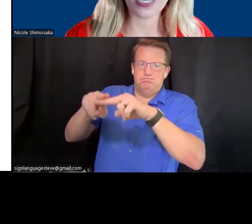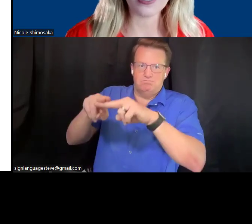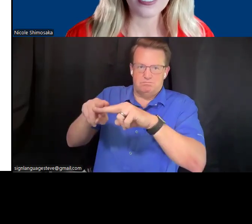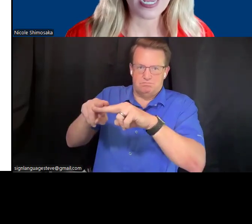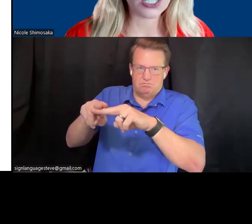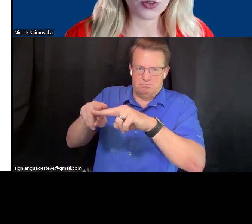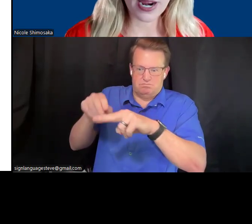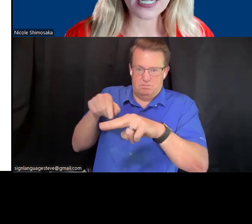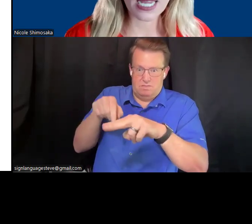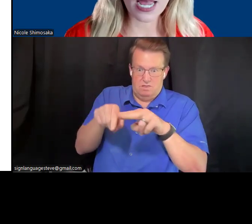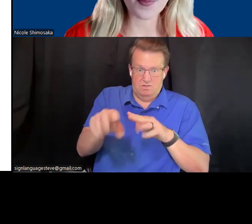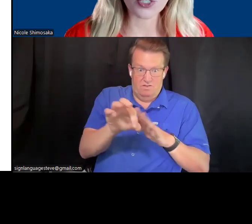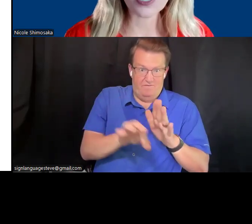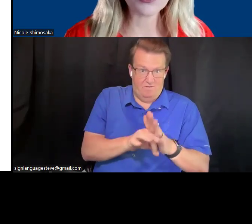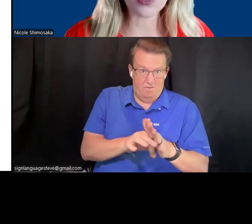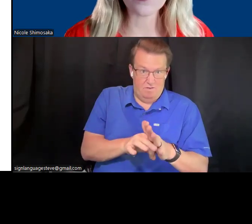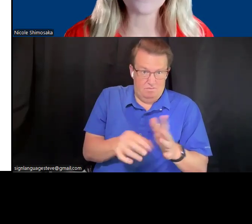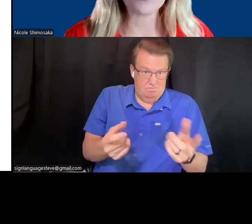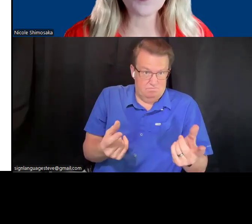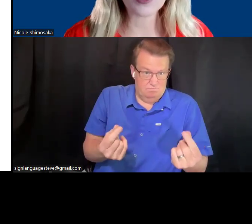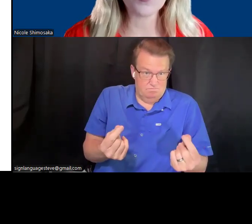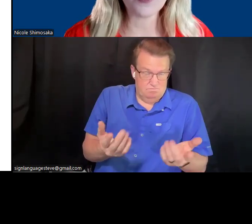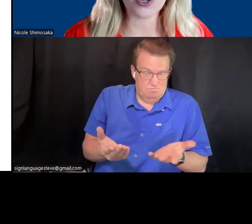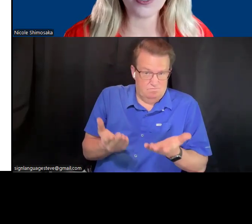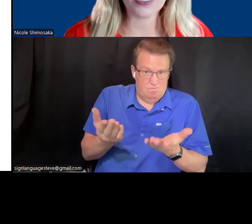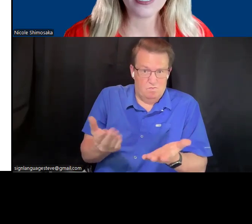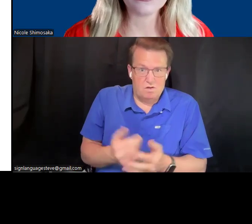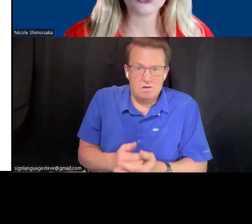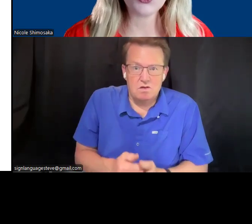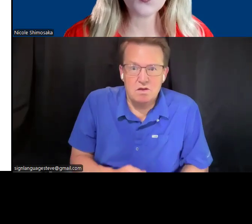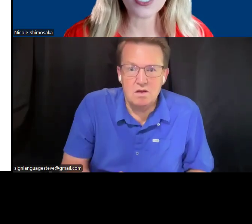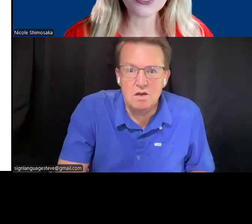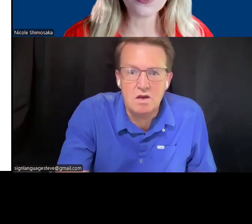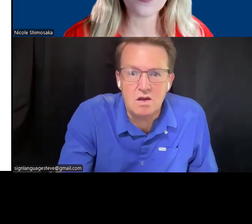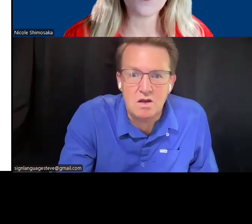formula as a direct result of the feedback we've heard is a